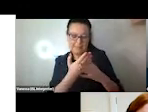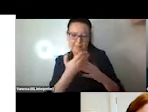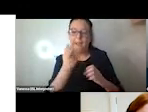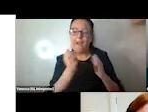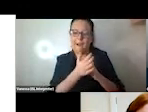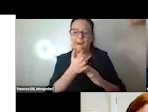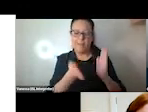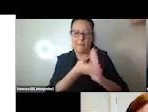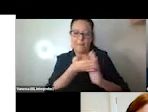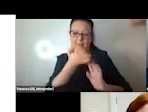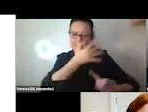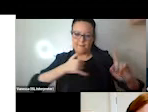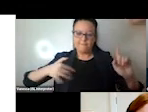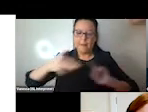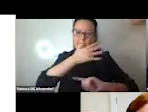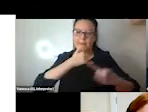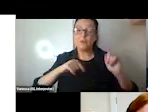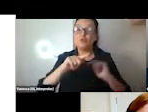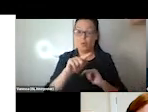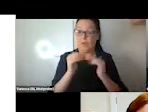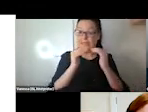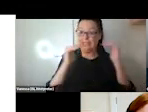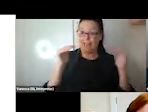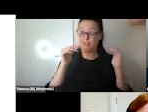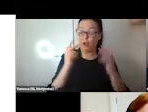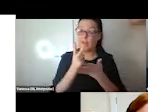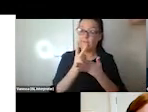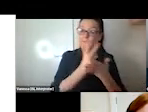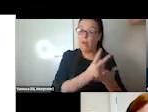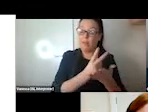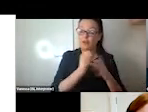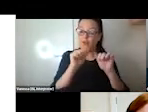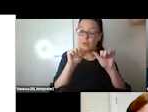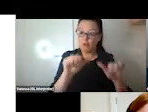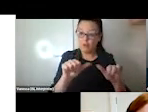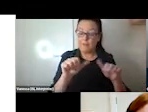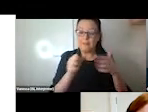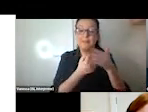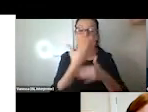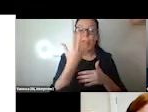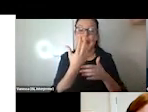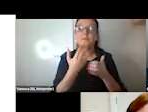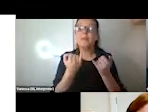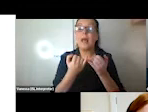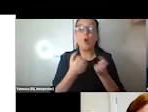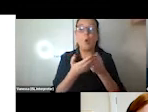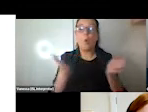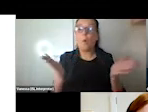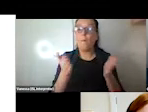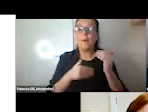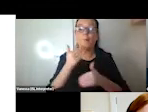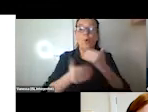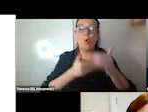So again, standards are a voluntary agreement and are developed with an open process that gives all